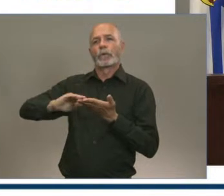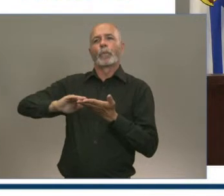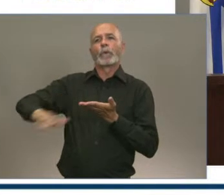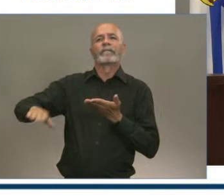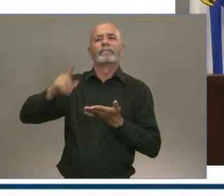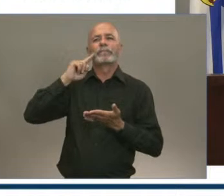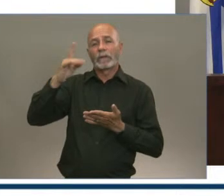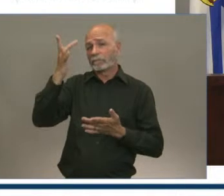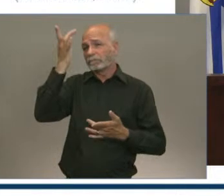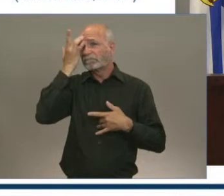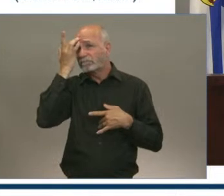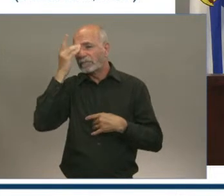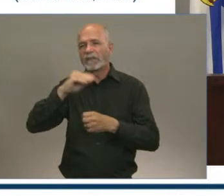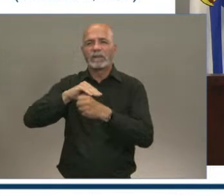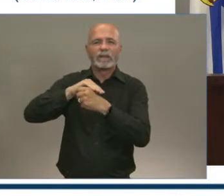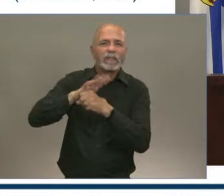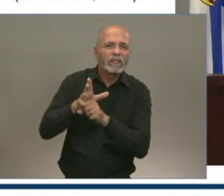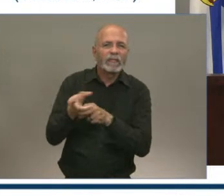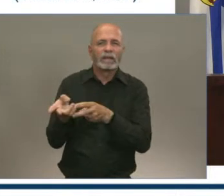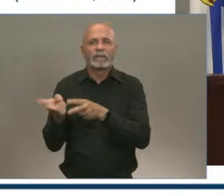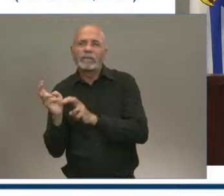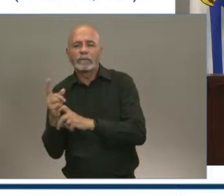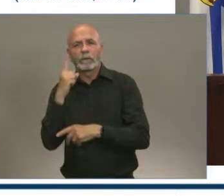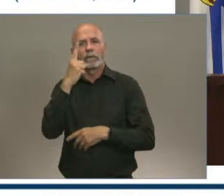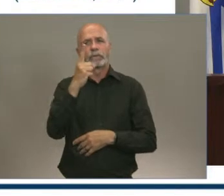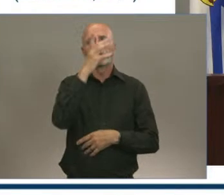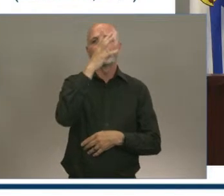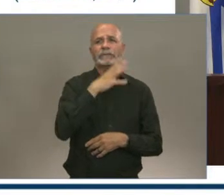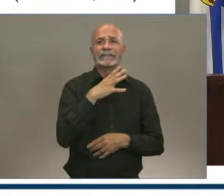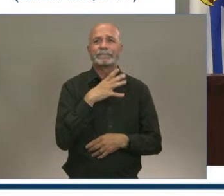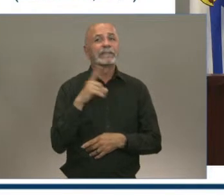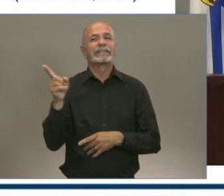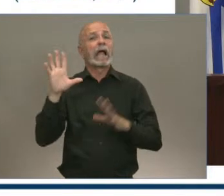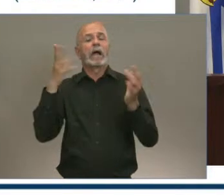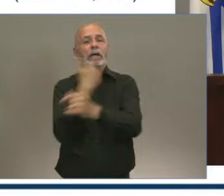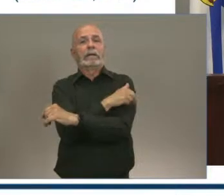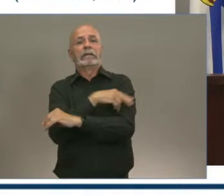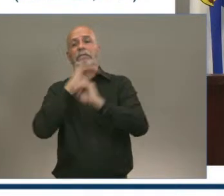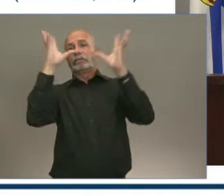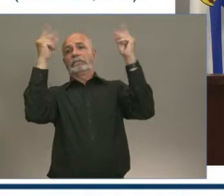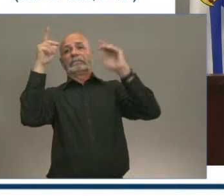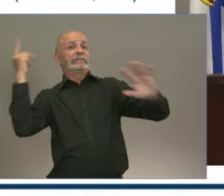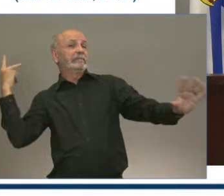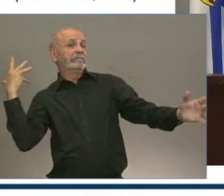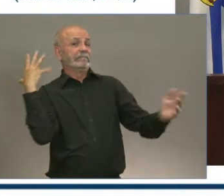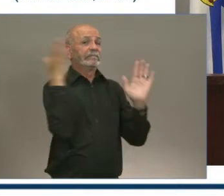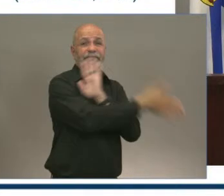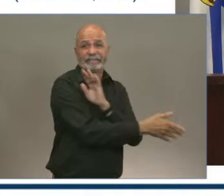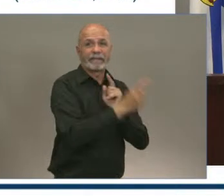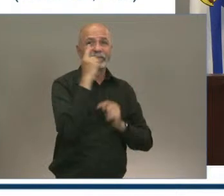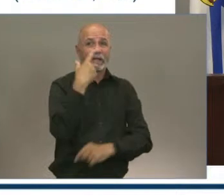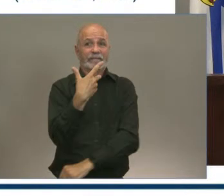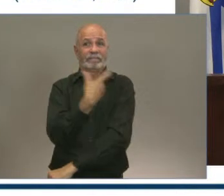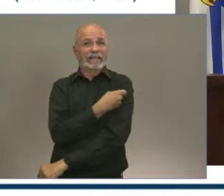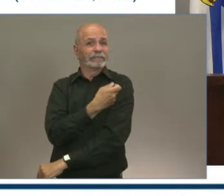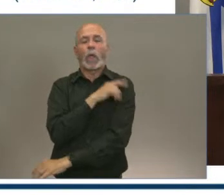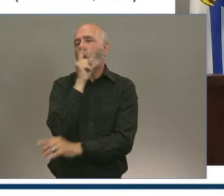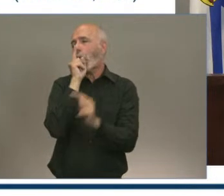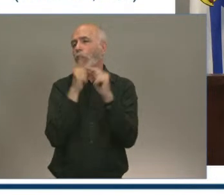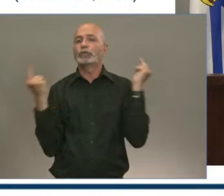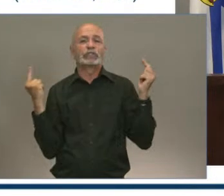from a woman who required an ambulance due to a severe reaction to her vaccine. The fee in this case was not